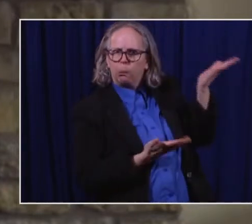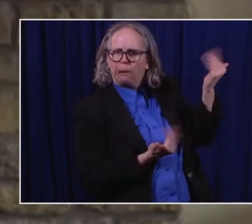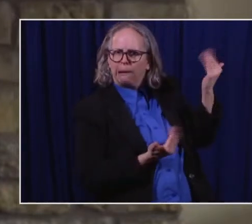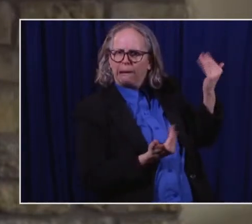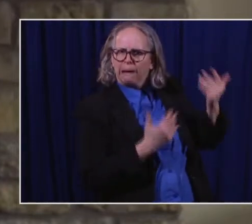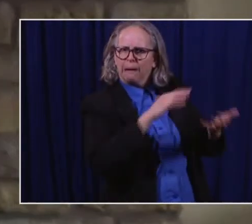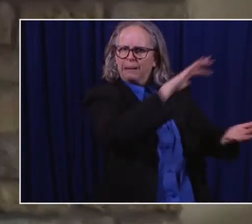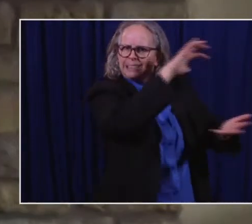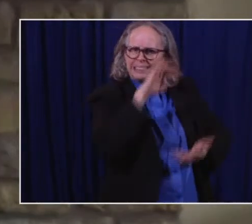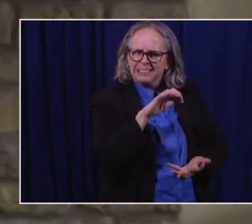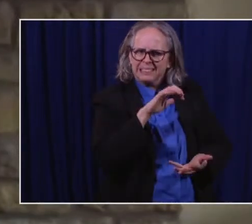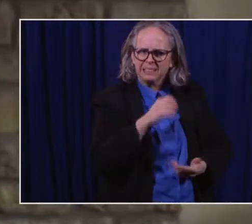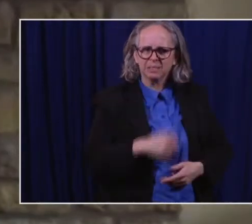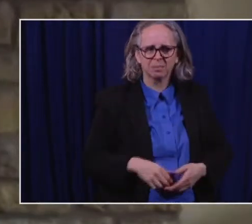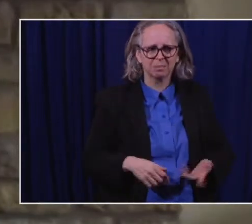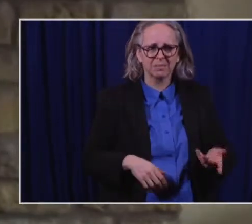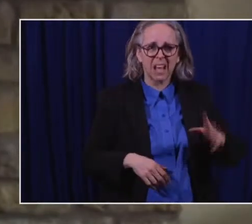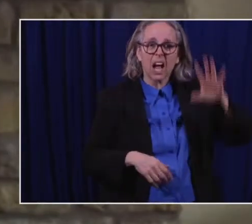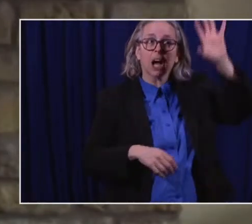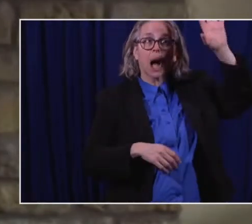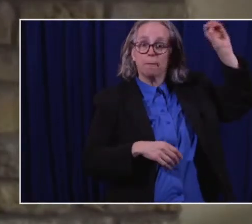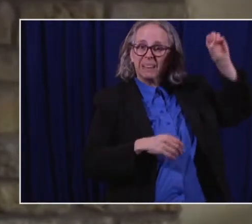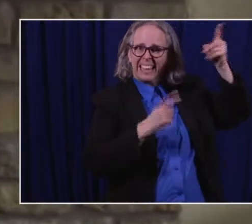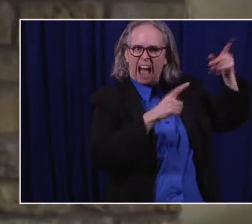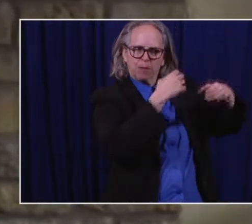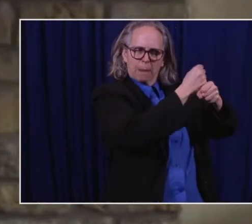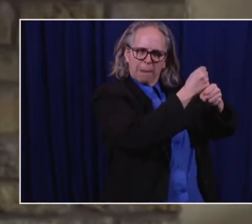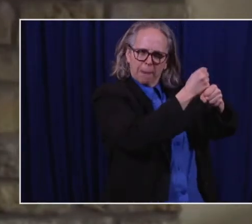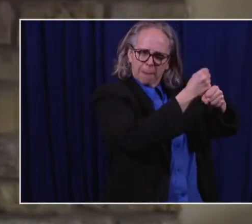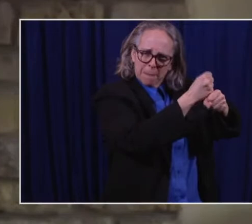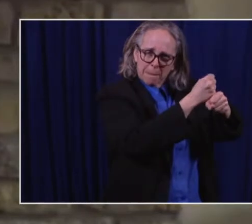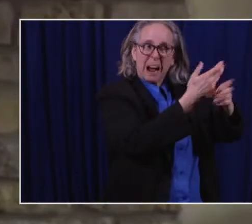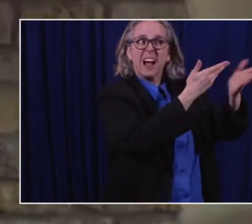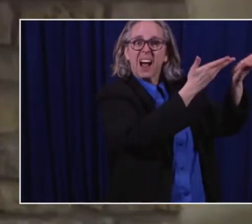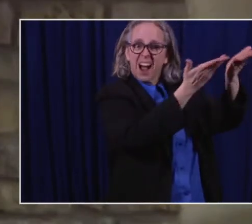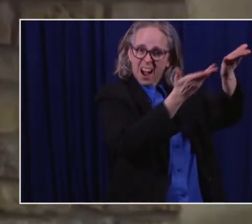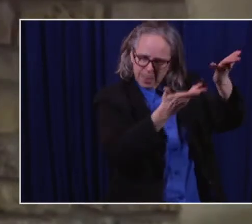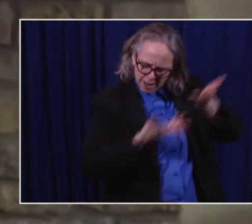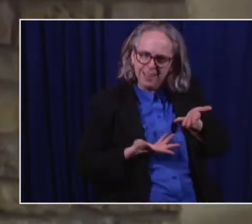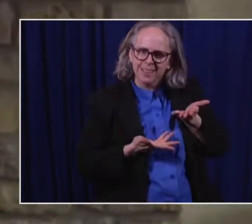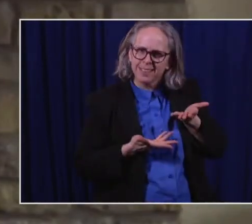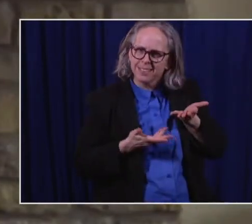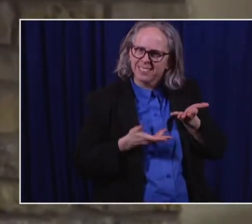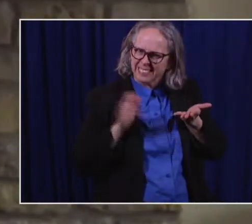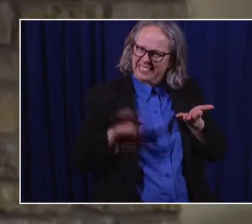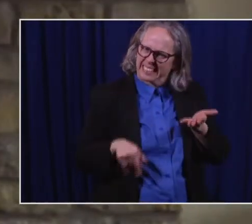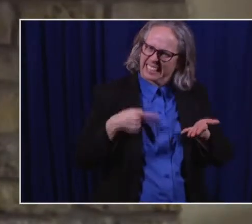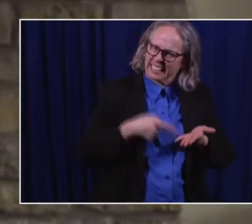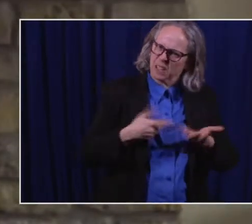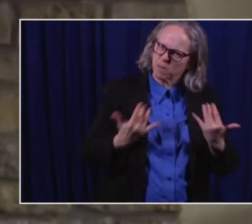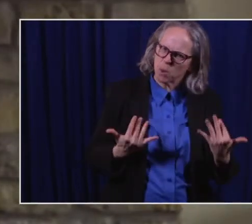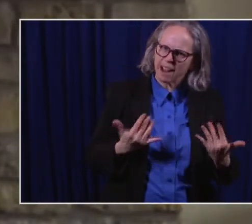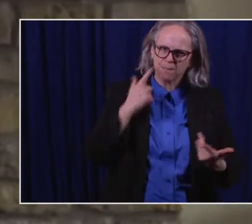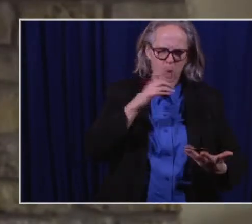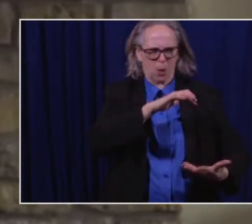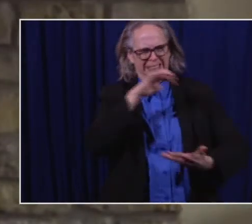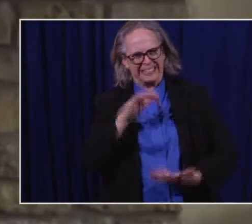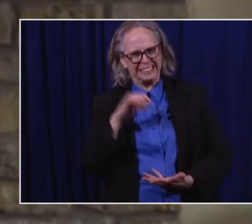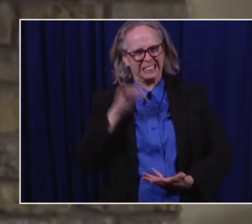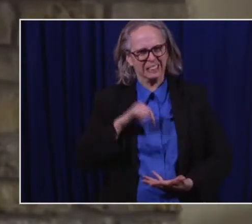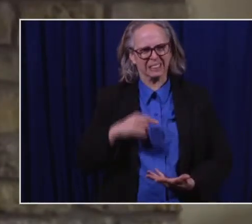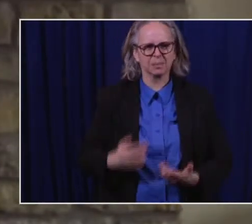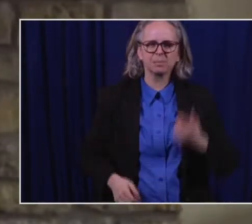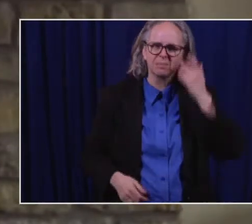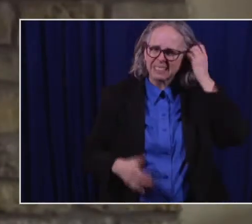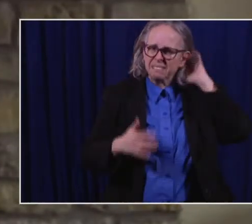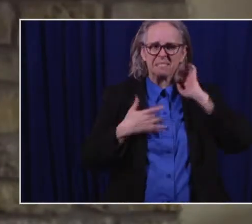companies, pharmaceutical companies, to step up the production of the vaccine. So I think every governor's in the same boat.